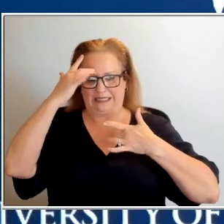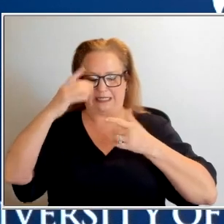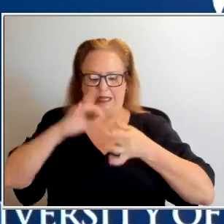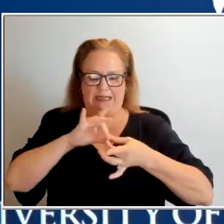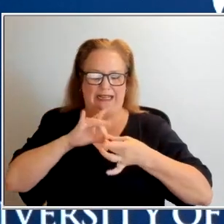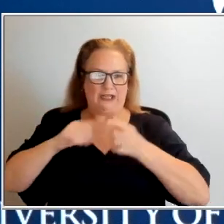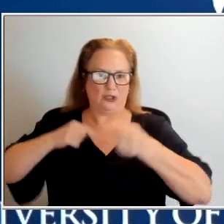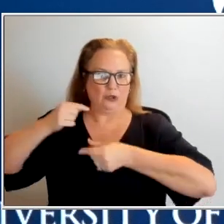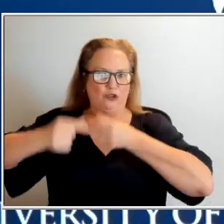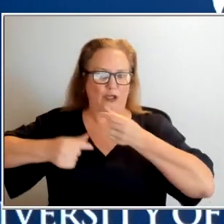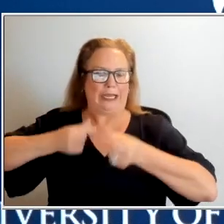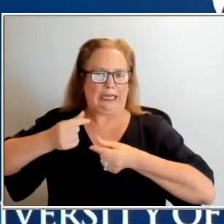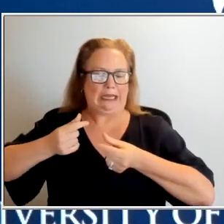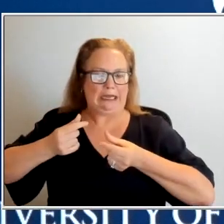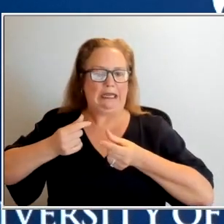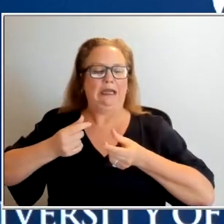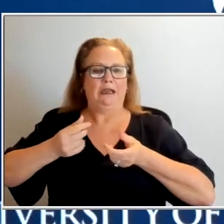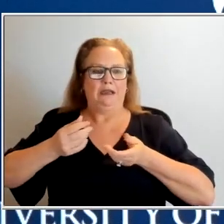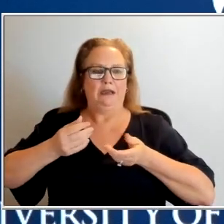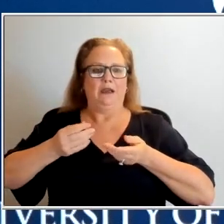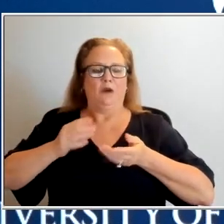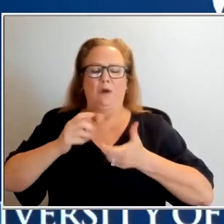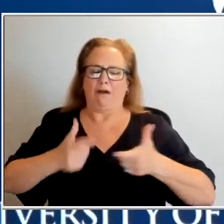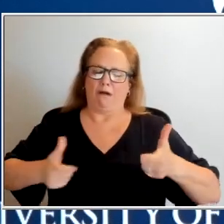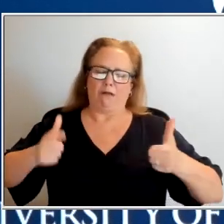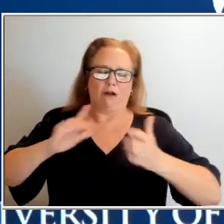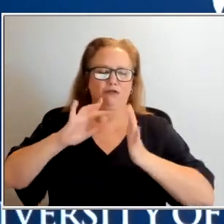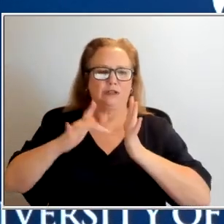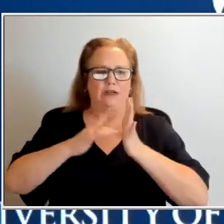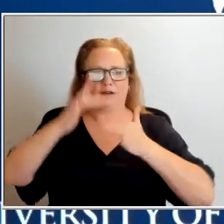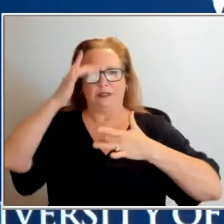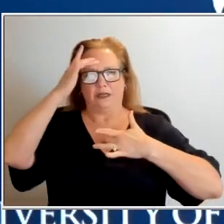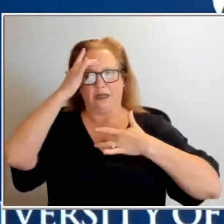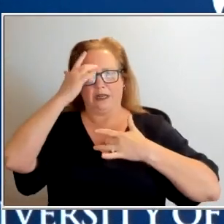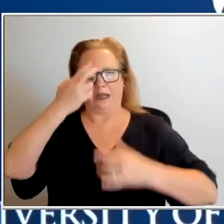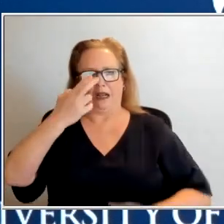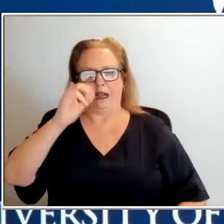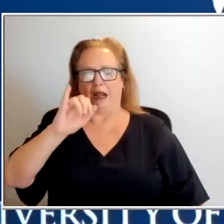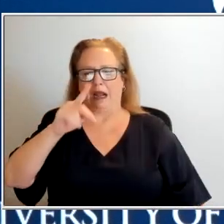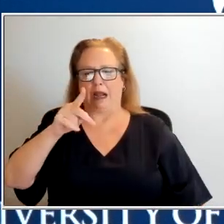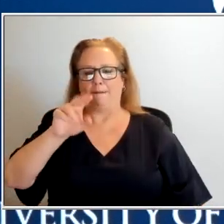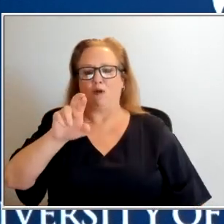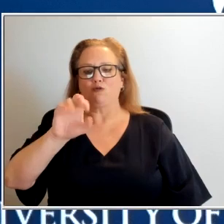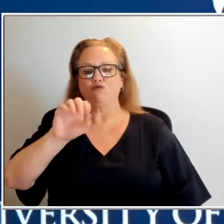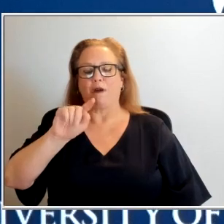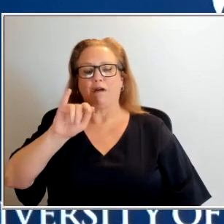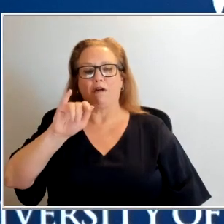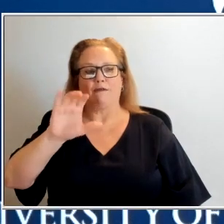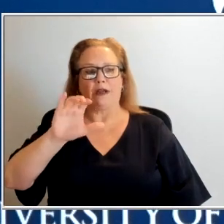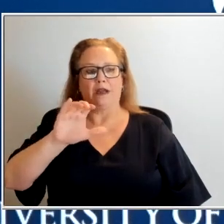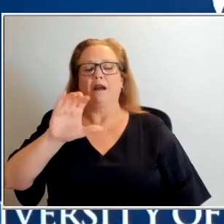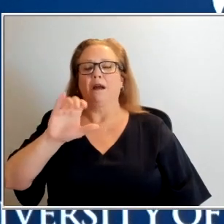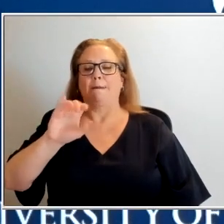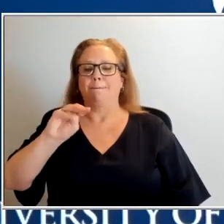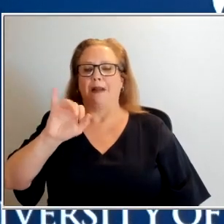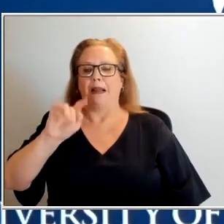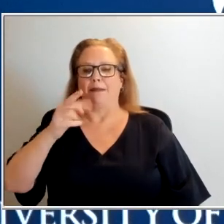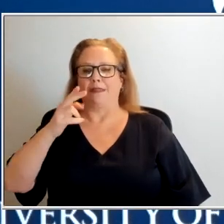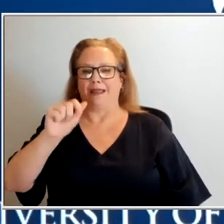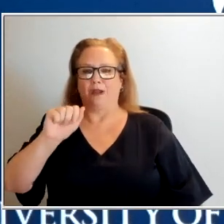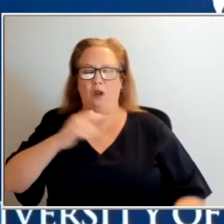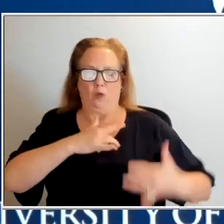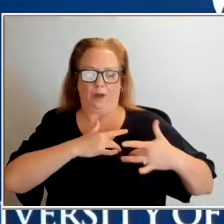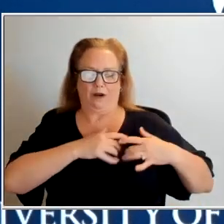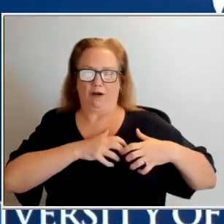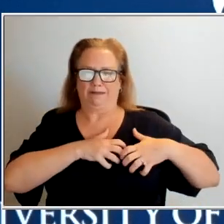it. We are a large center for a disease called hypertrophic cardiomyopathy, where the heart muscle becomes thick, and there's hope that CRISPR can